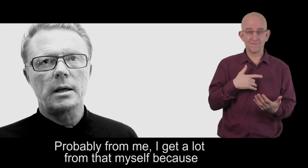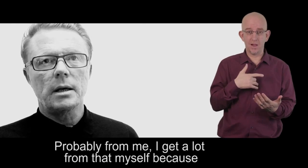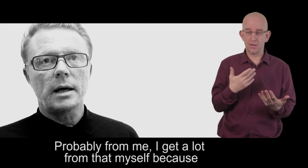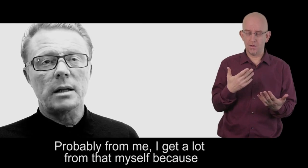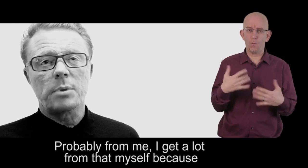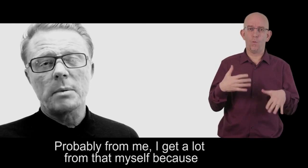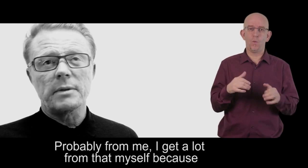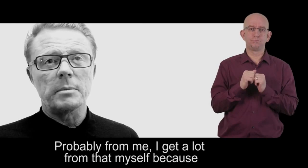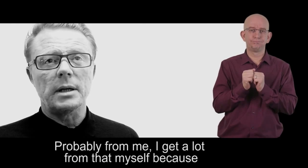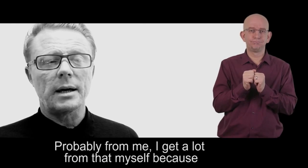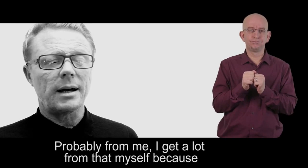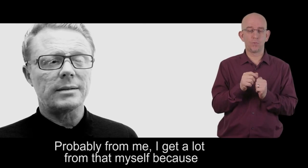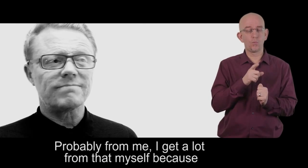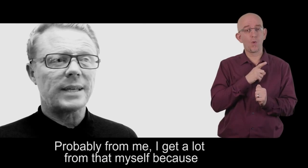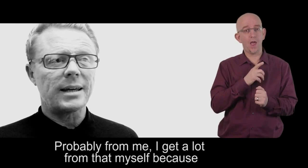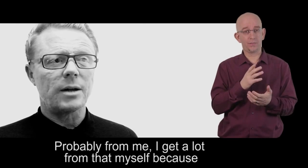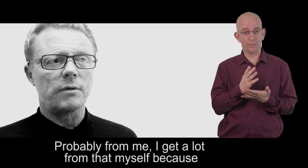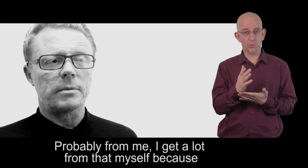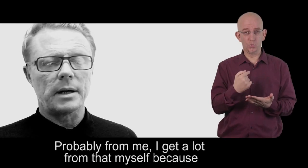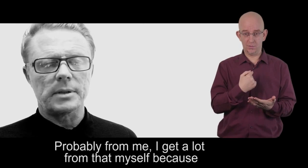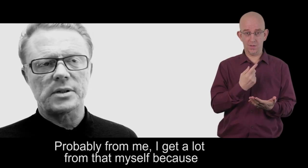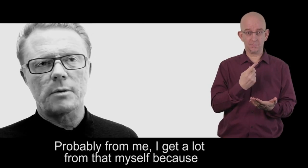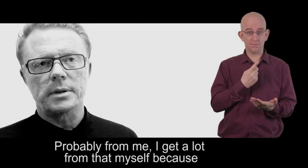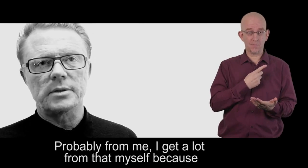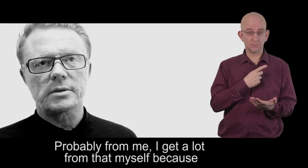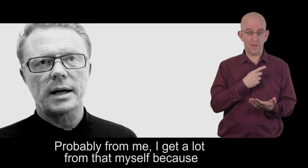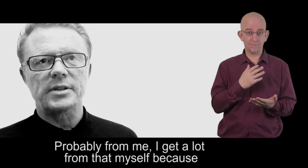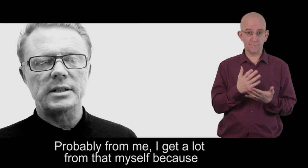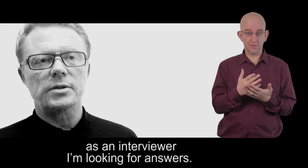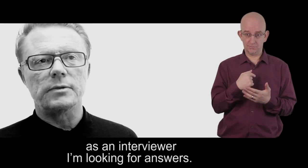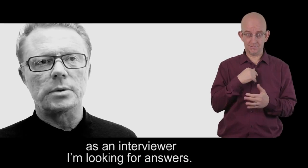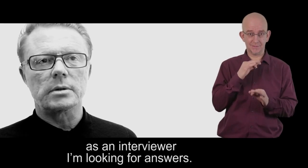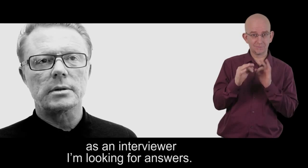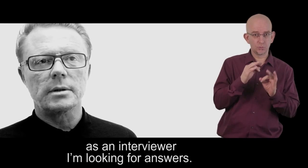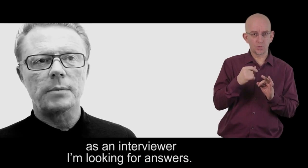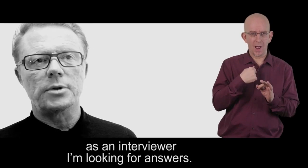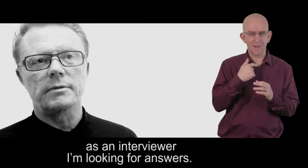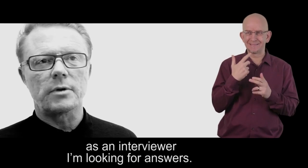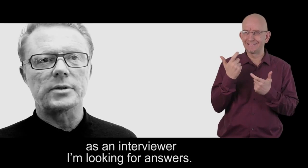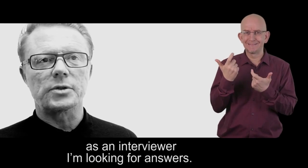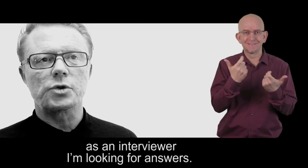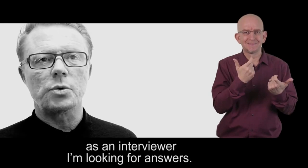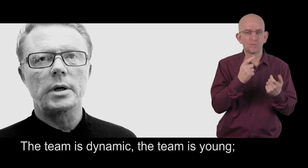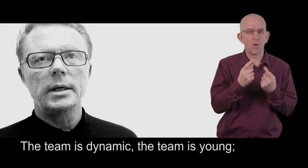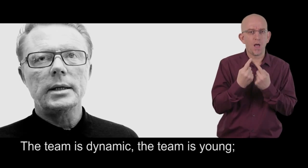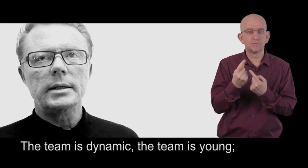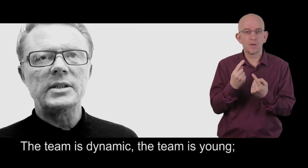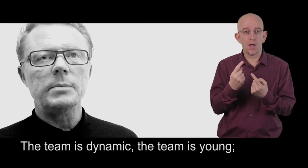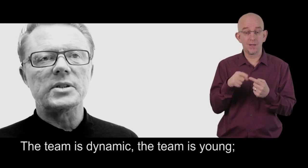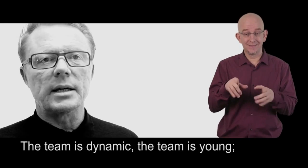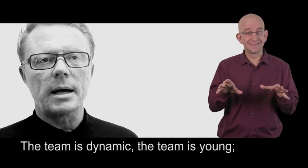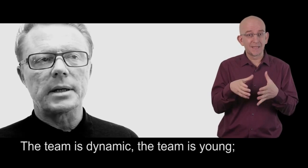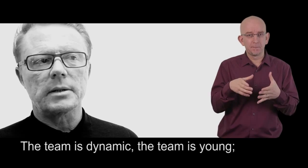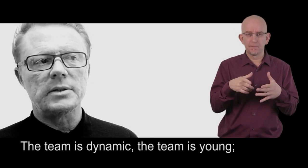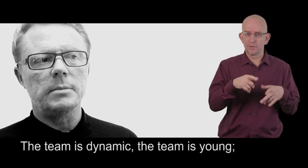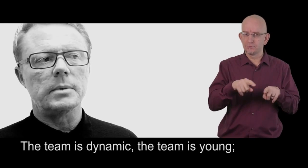probably for me I get a lot from that myself because as an interviewer I'm looking for answers so the